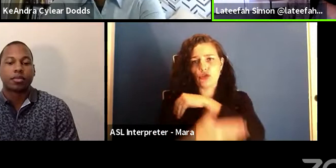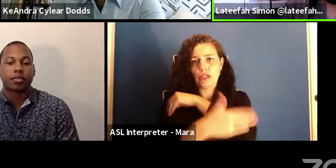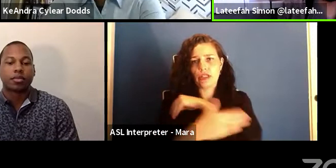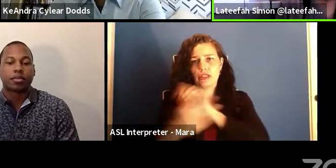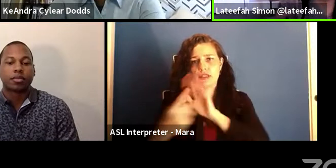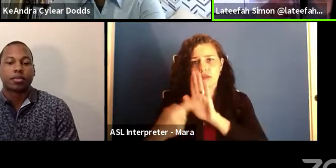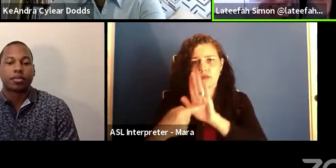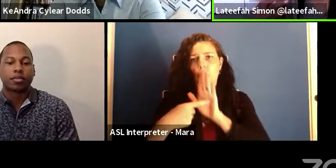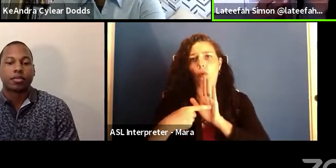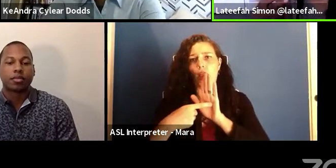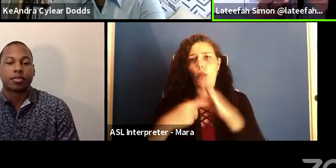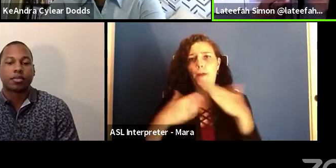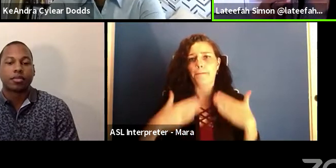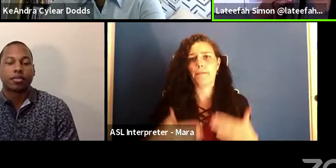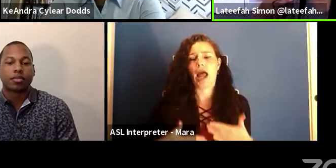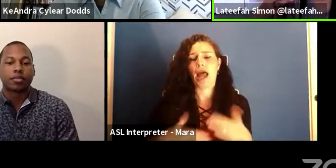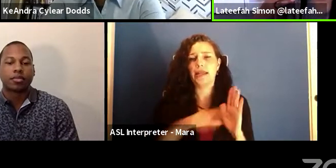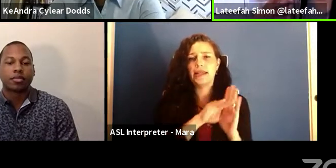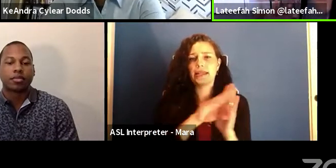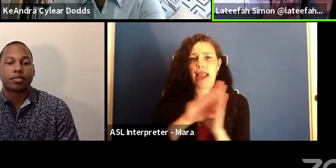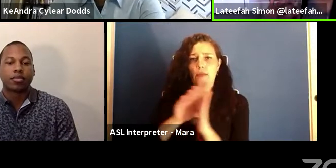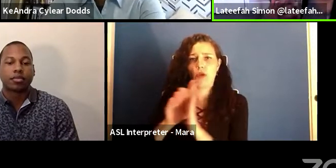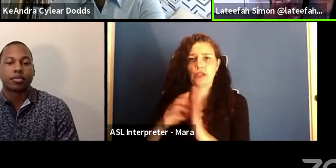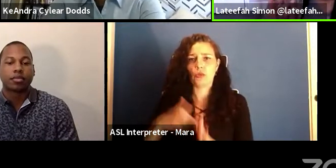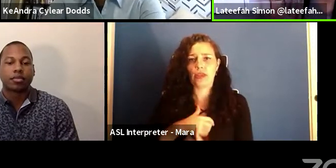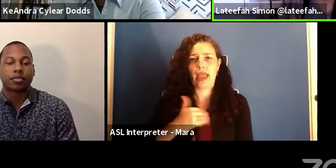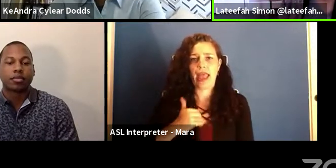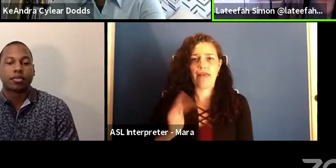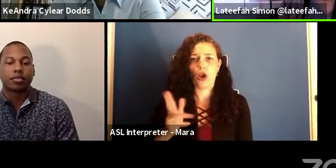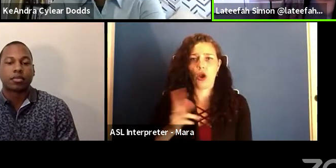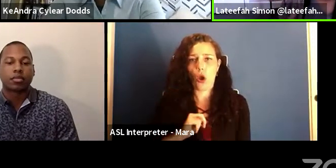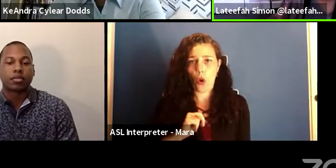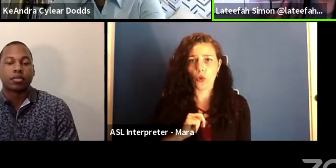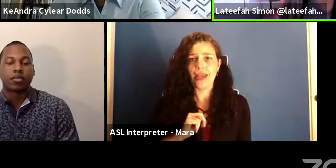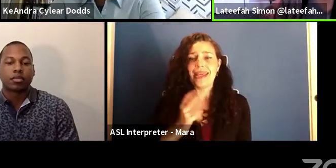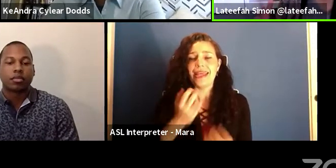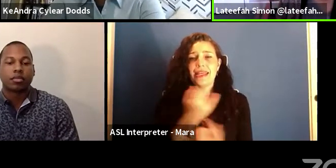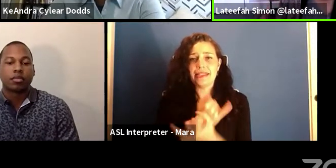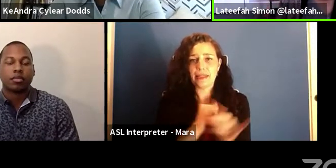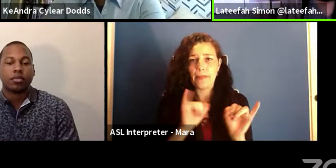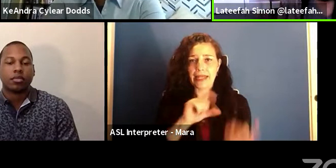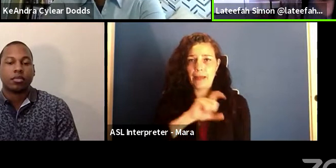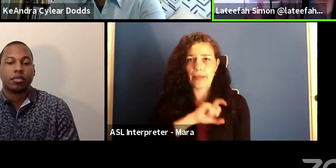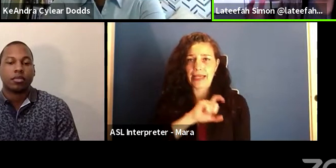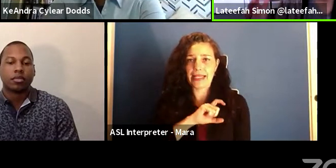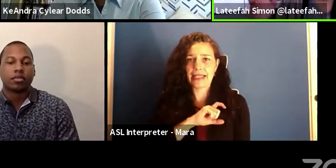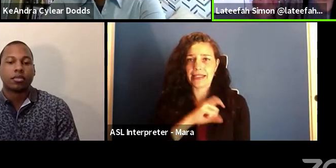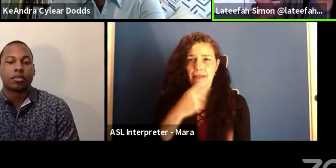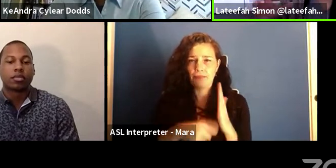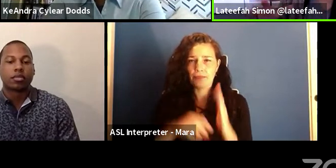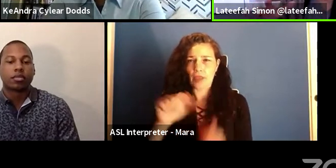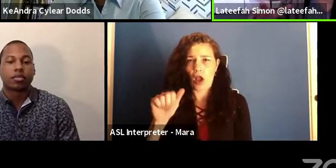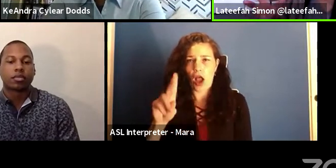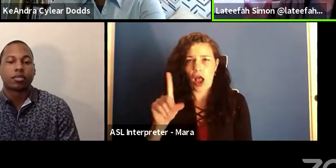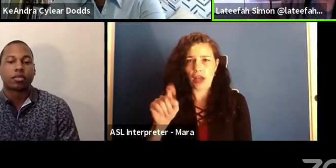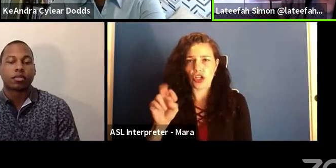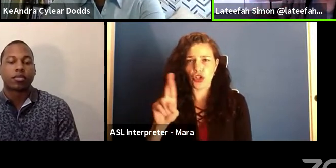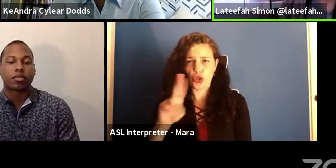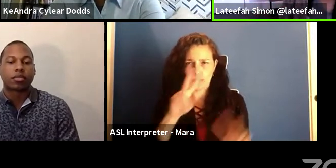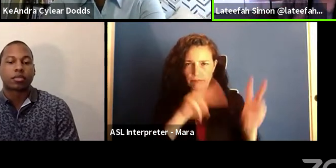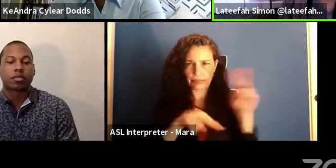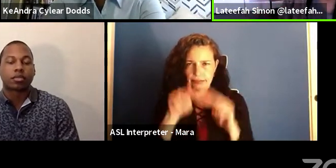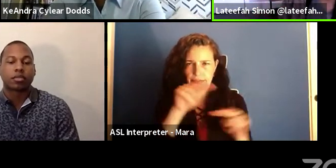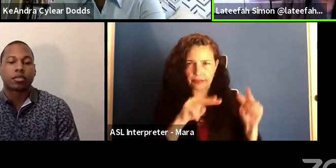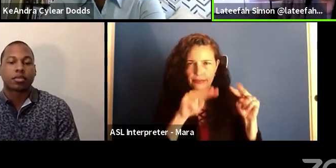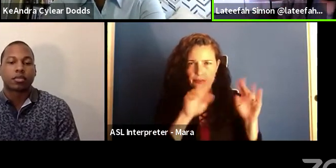body cameras. We have our own independent police auditor, and he has staff. We have what's like a police